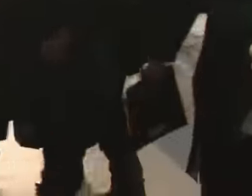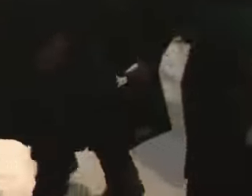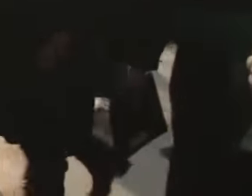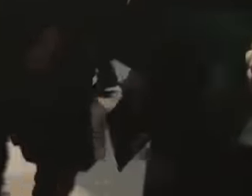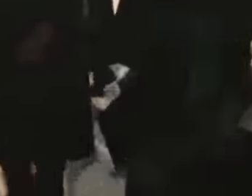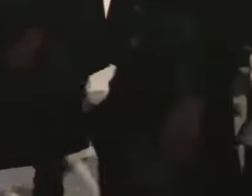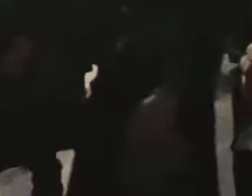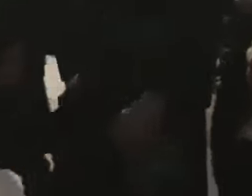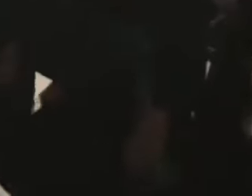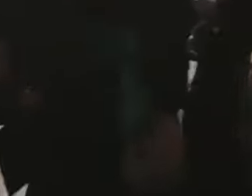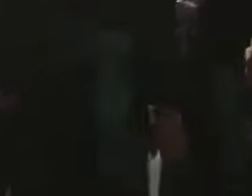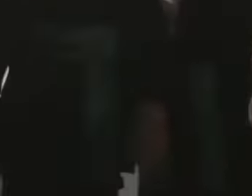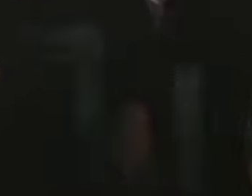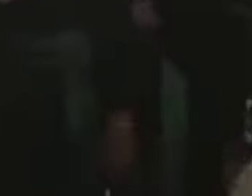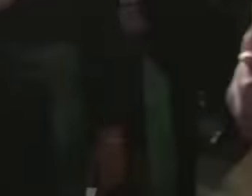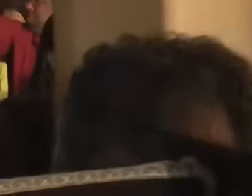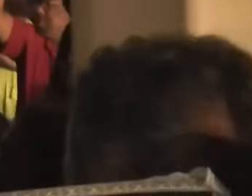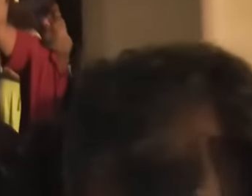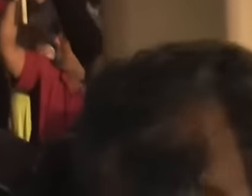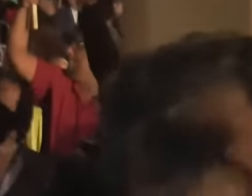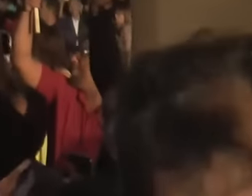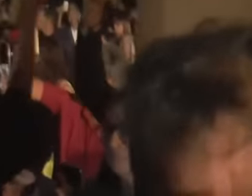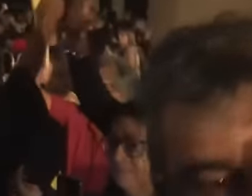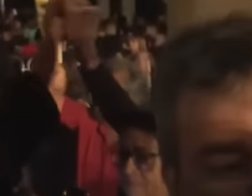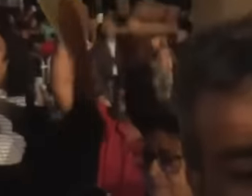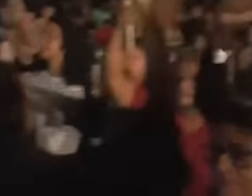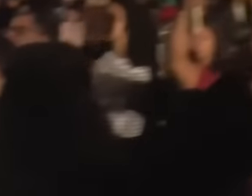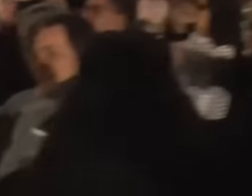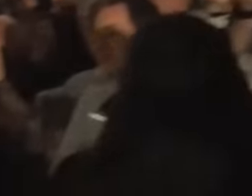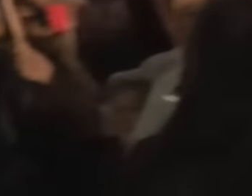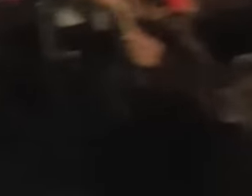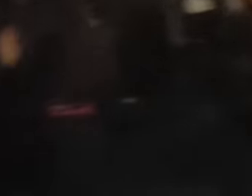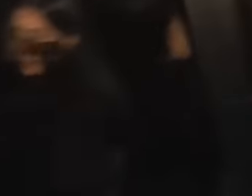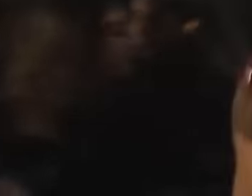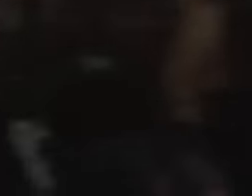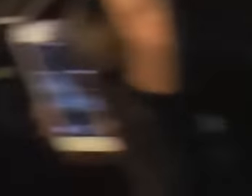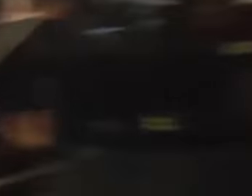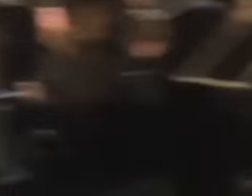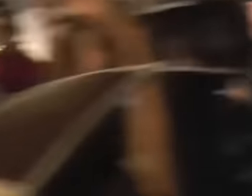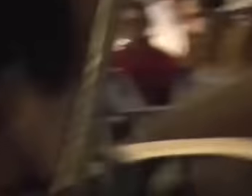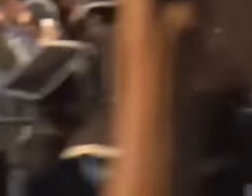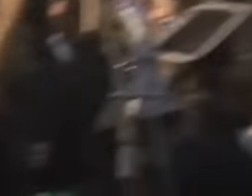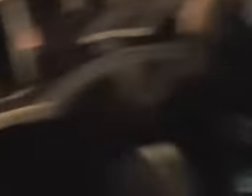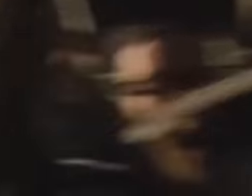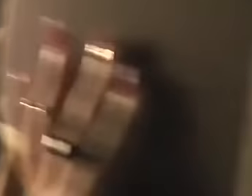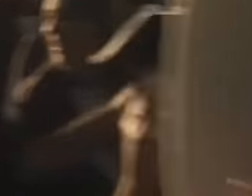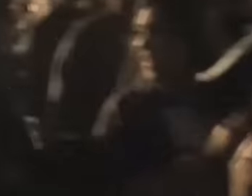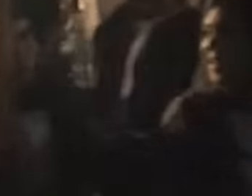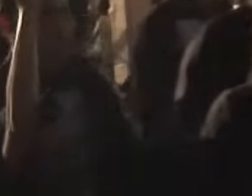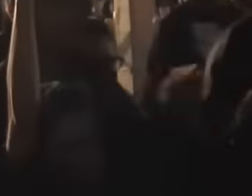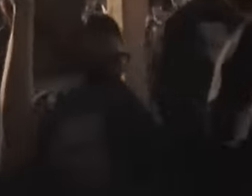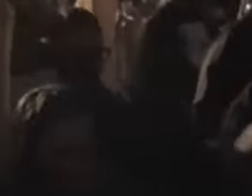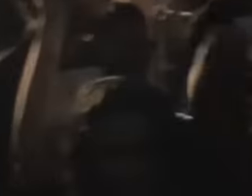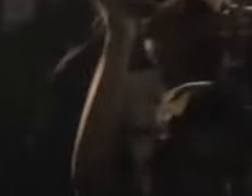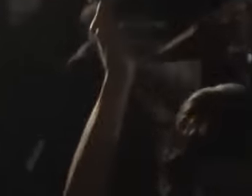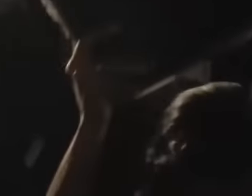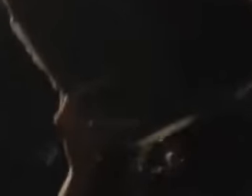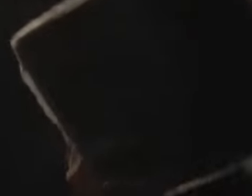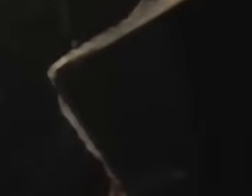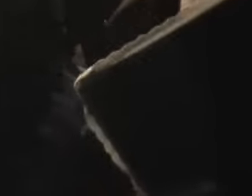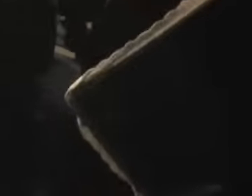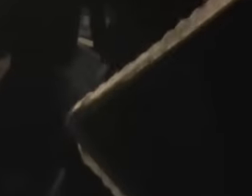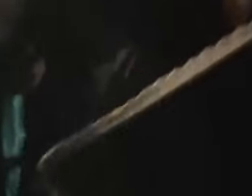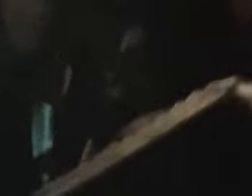Shining stars. He said go venture far beyond the shores. Don't forsake this life of yours. I'll guide you home no matter where